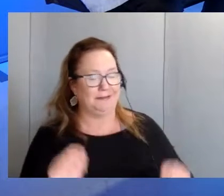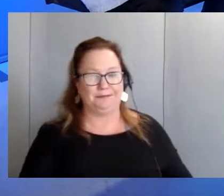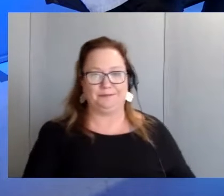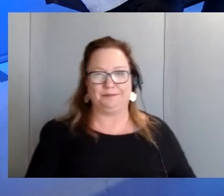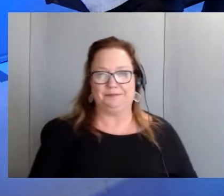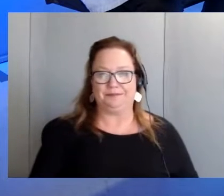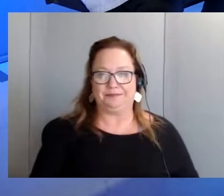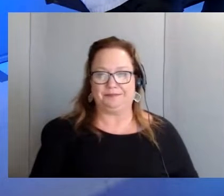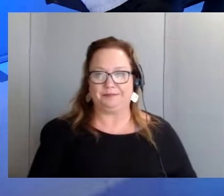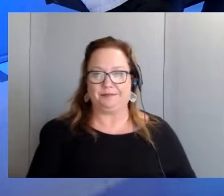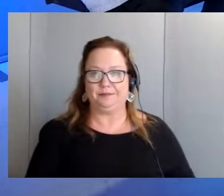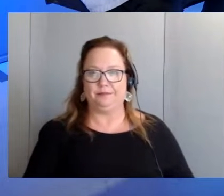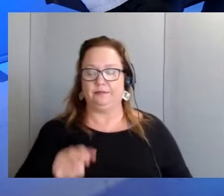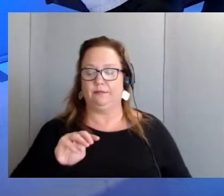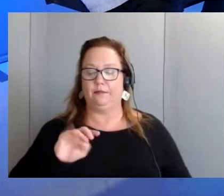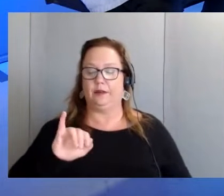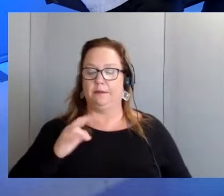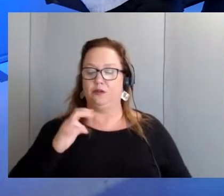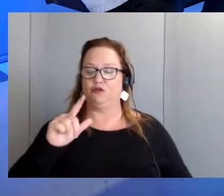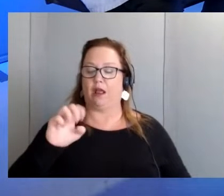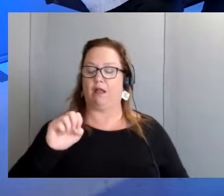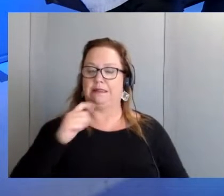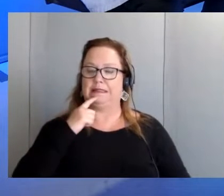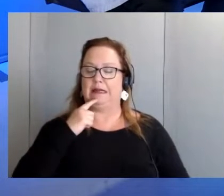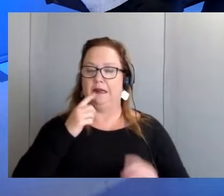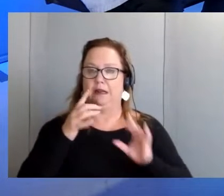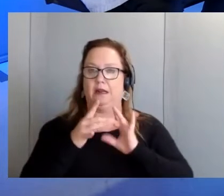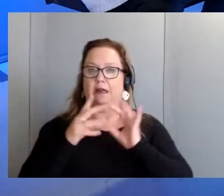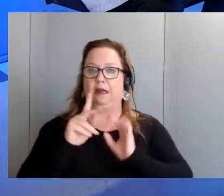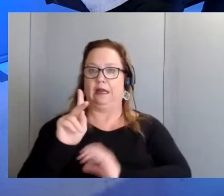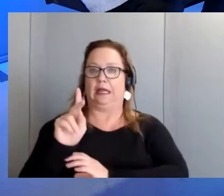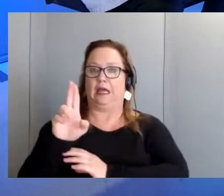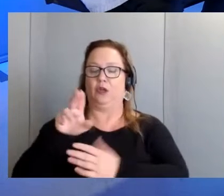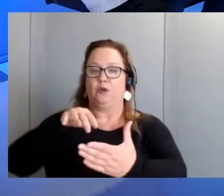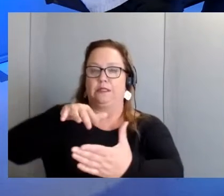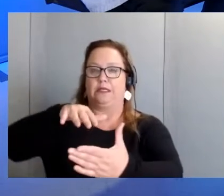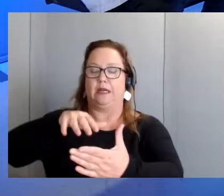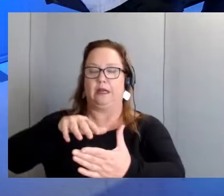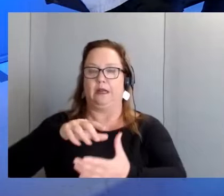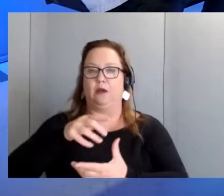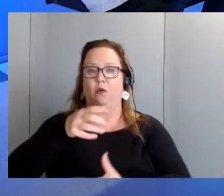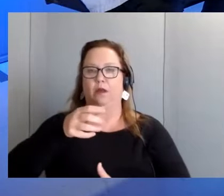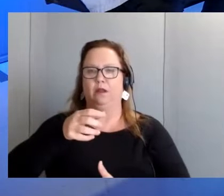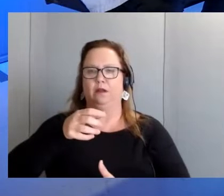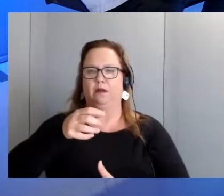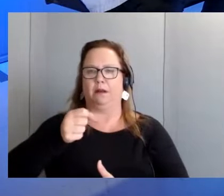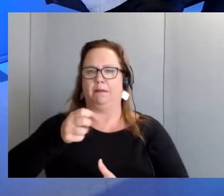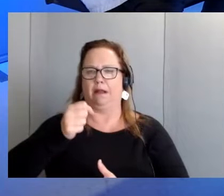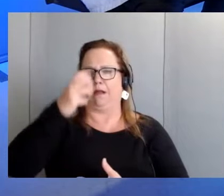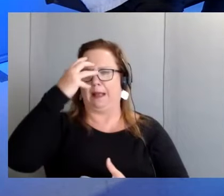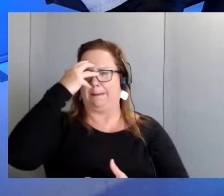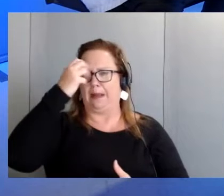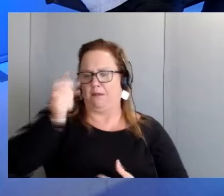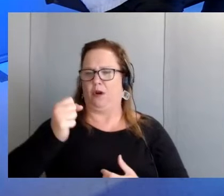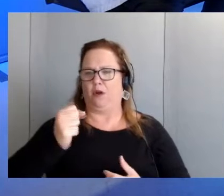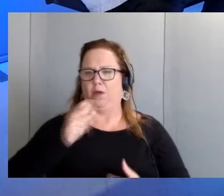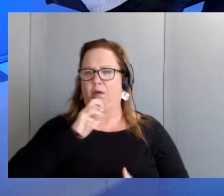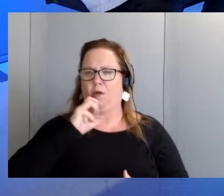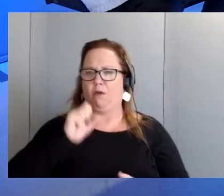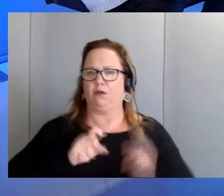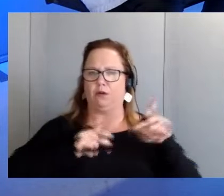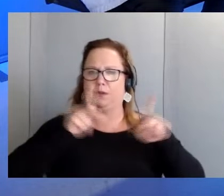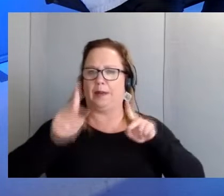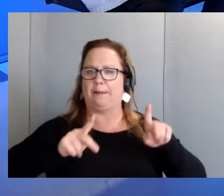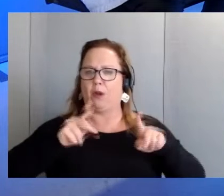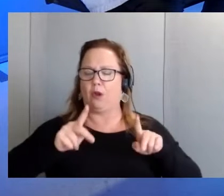so Michelle wants to know, I saw a few weeks ago where KU was doing a study with milk and memory with older individuals. Can this help